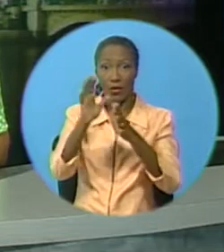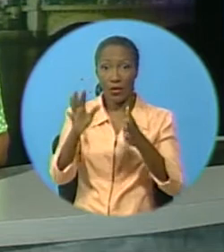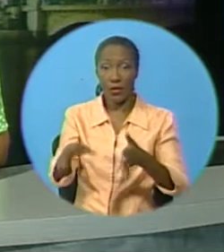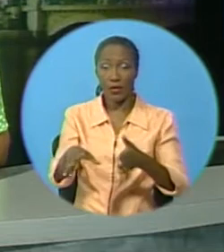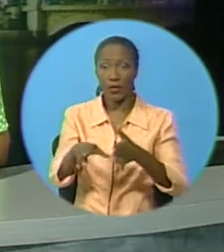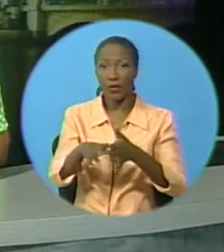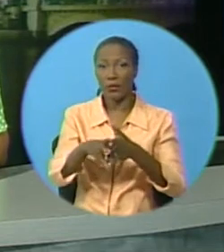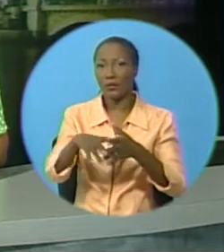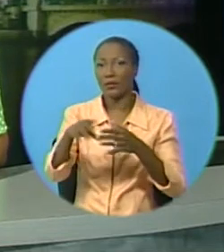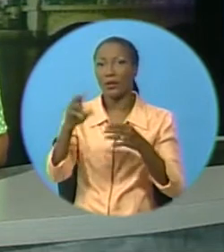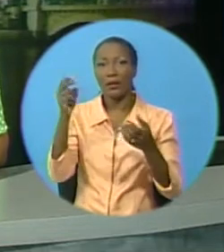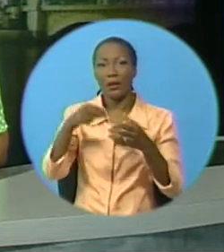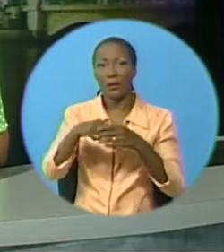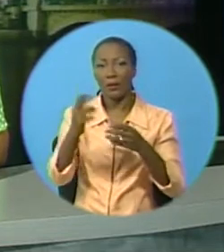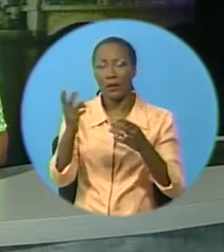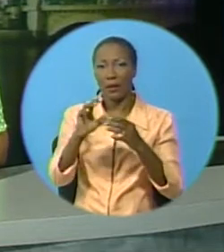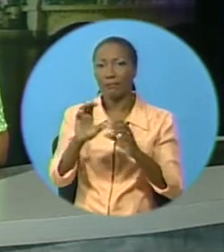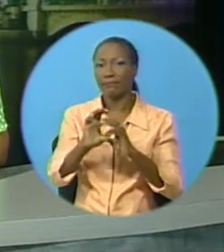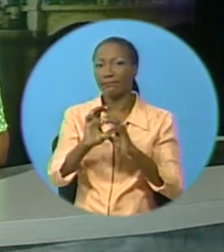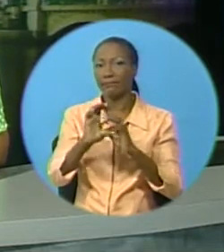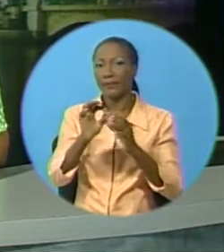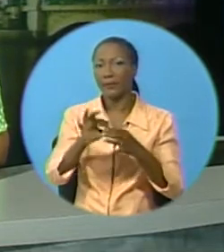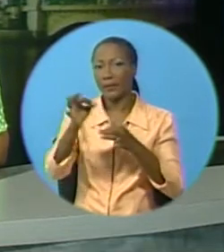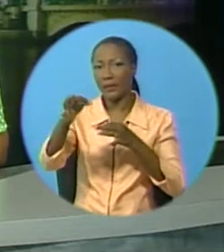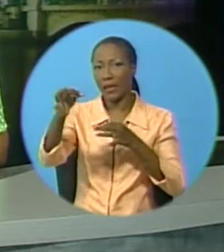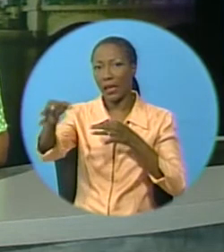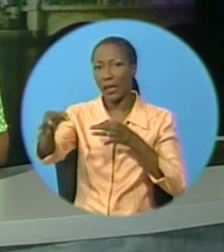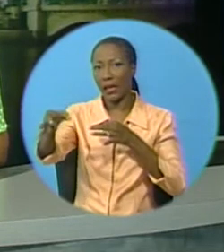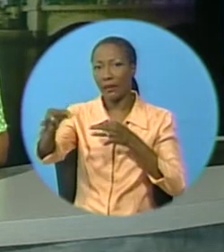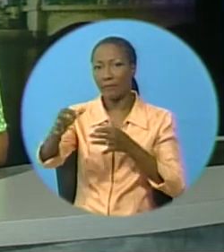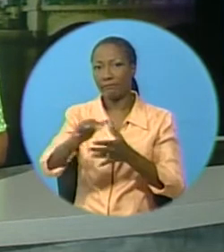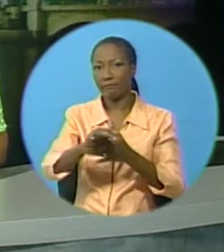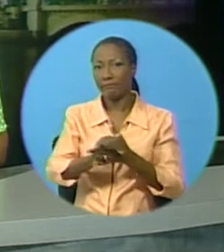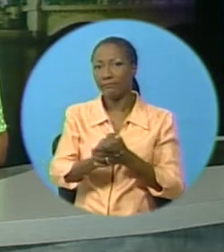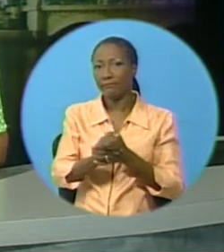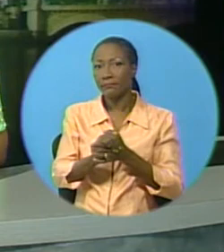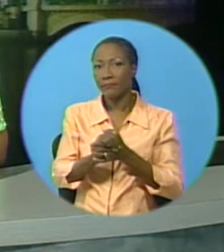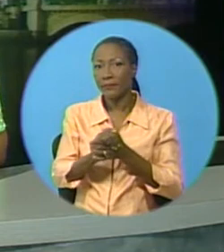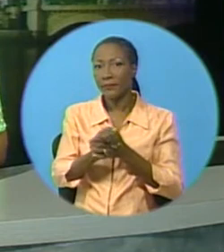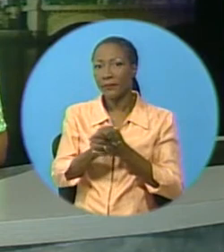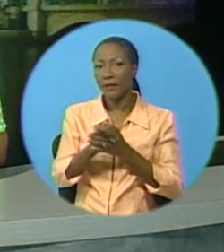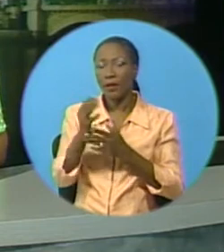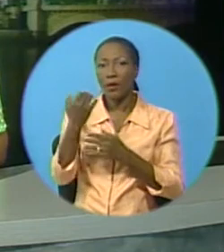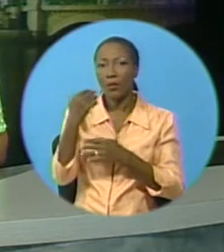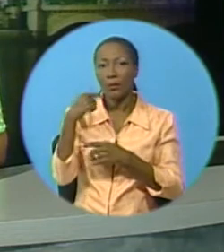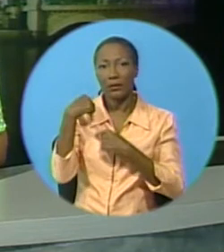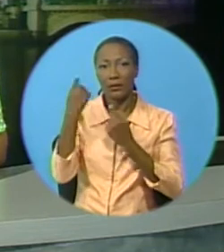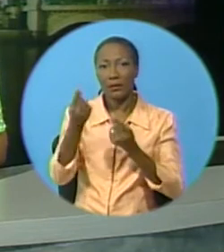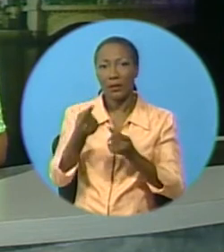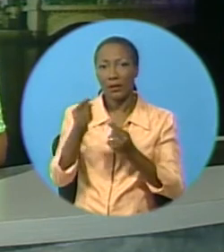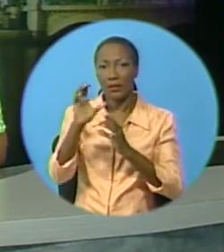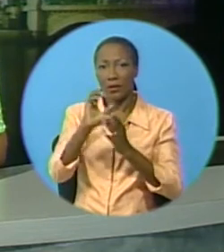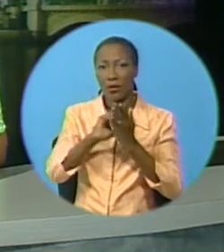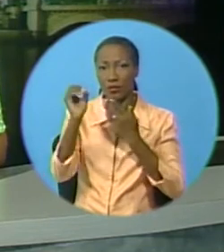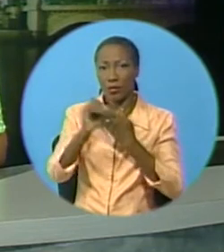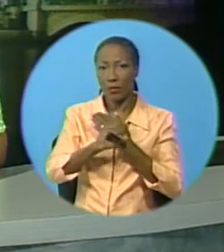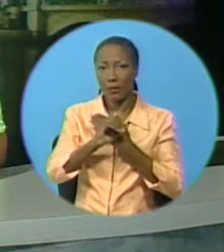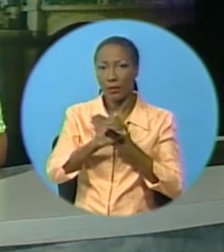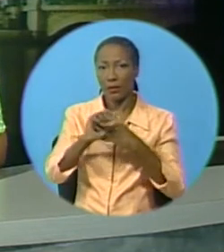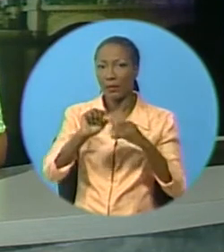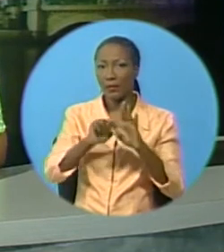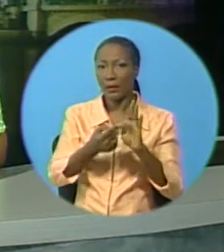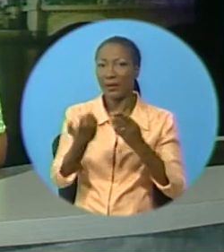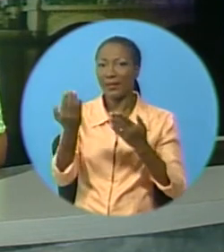retrenchment case has been delayed. That hearing, which has been stalled since October, was set to resume again today at the auditorium of the